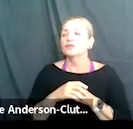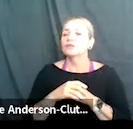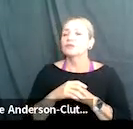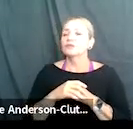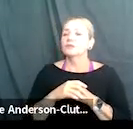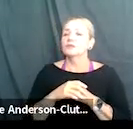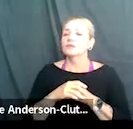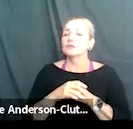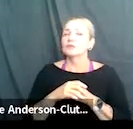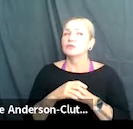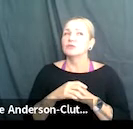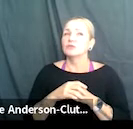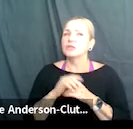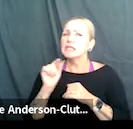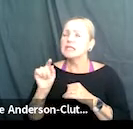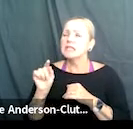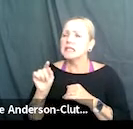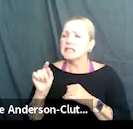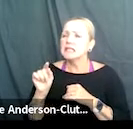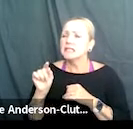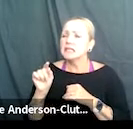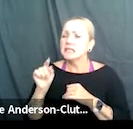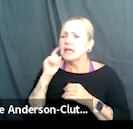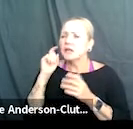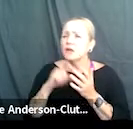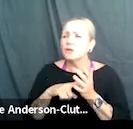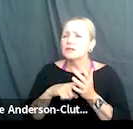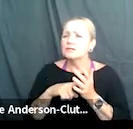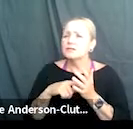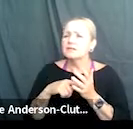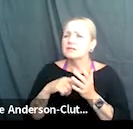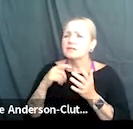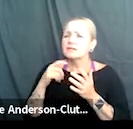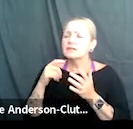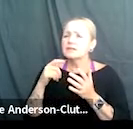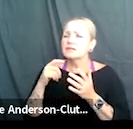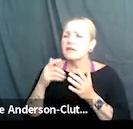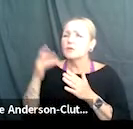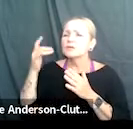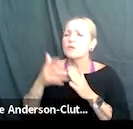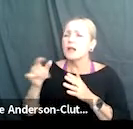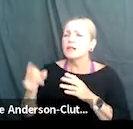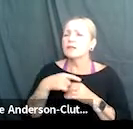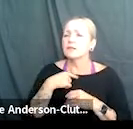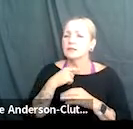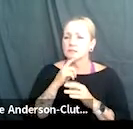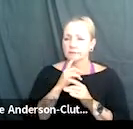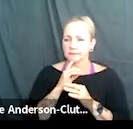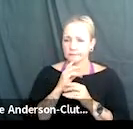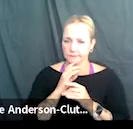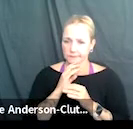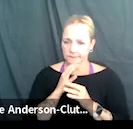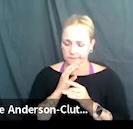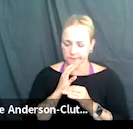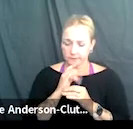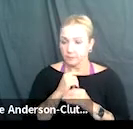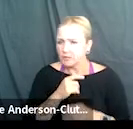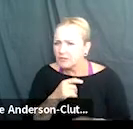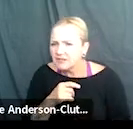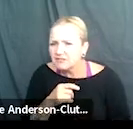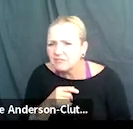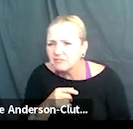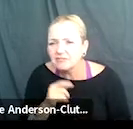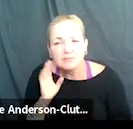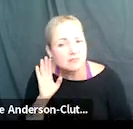be muttering something under his breath at the time. He also had some hypopigmented spots, so